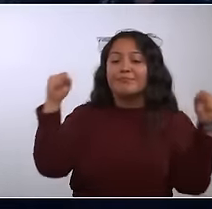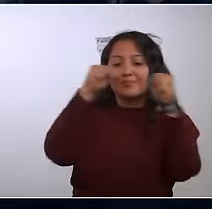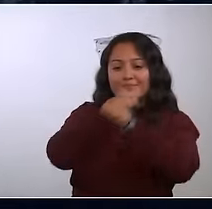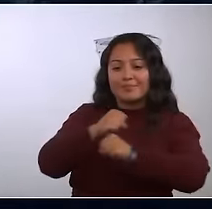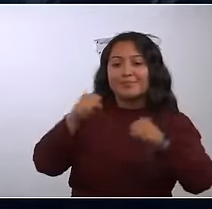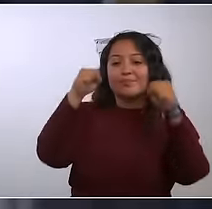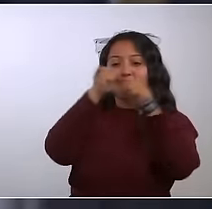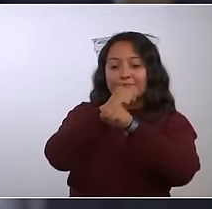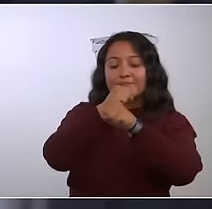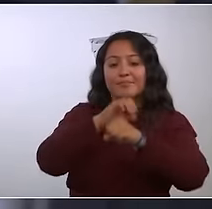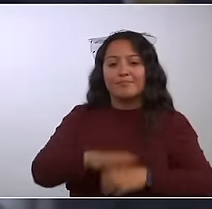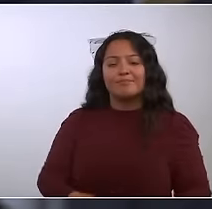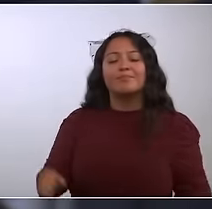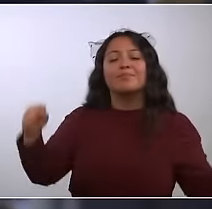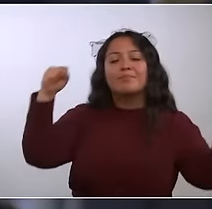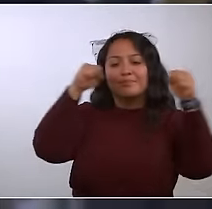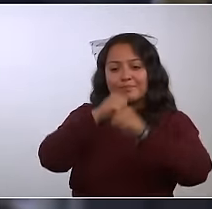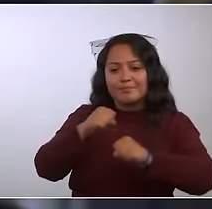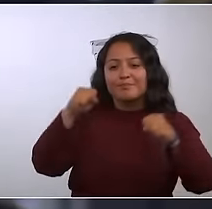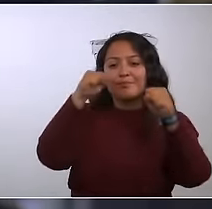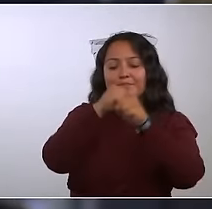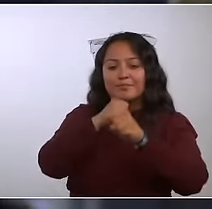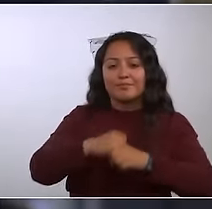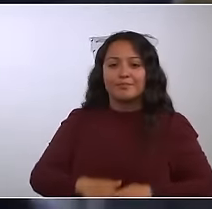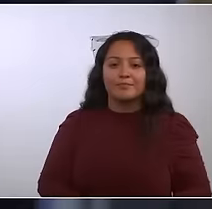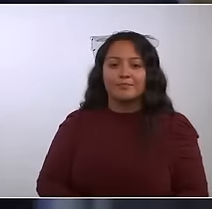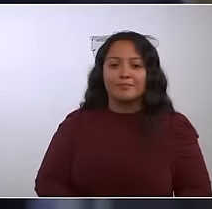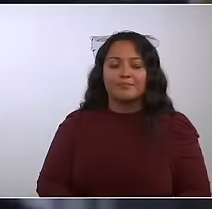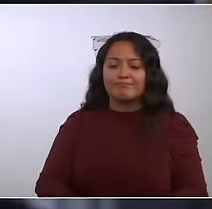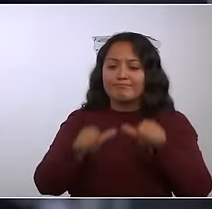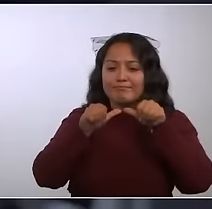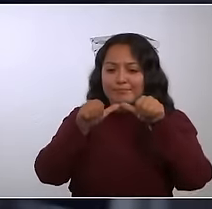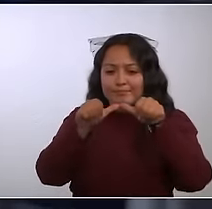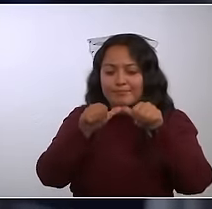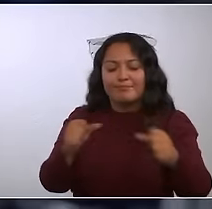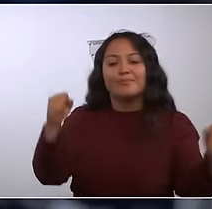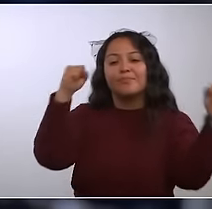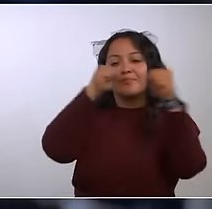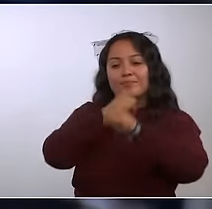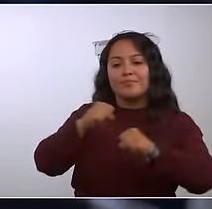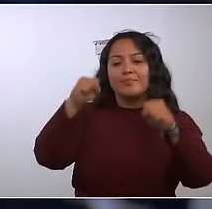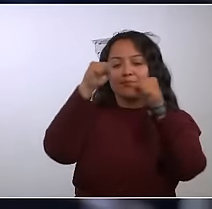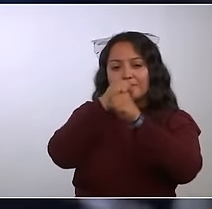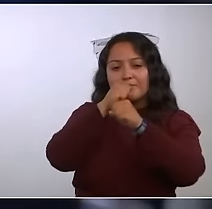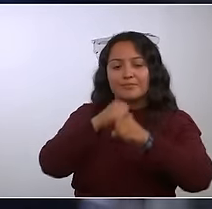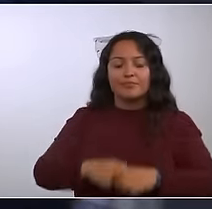Fight! Pelea! Fight! Pelea! Pelea! Fight!